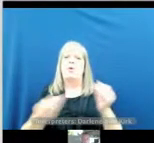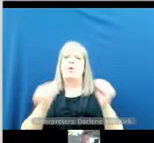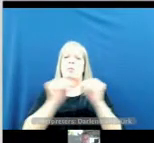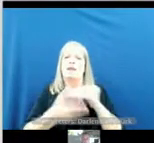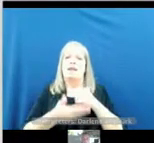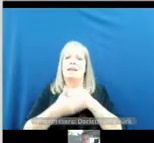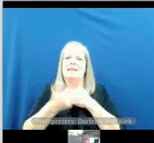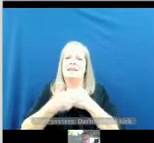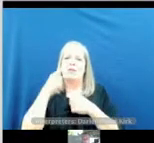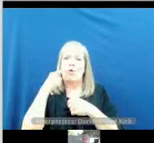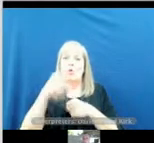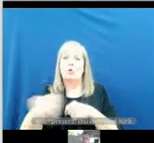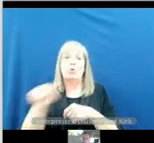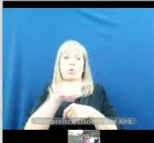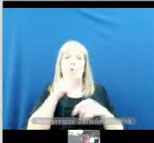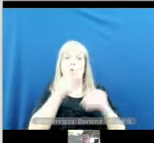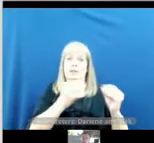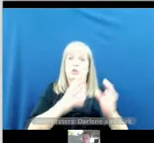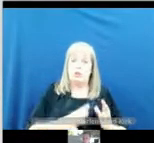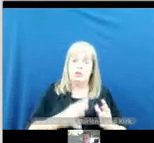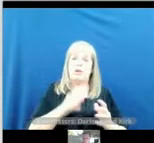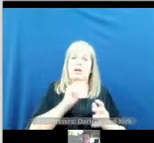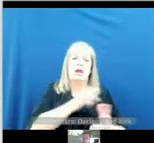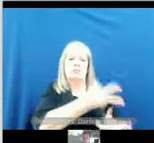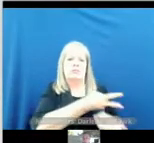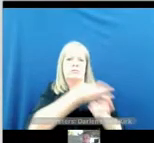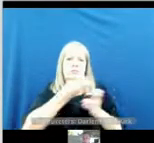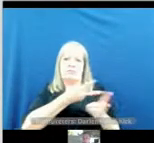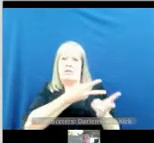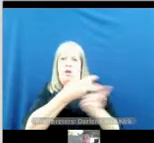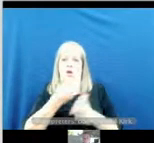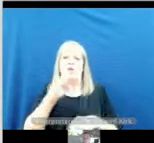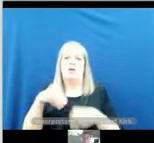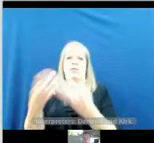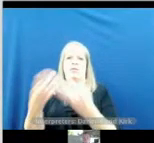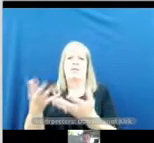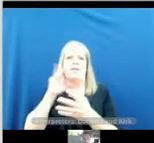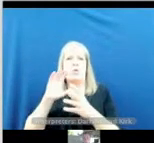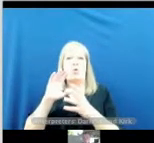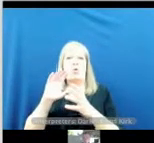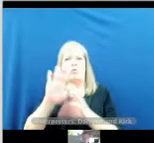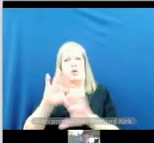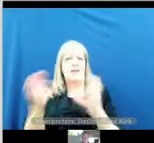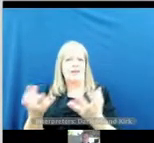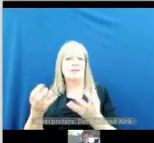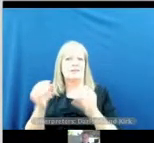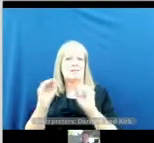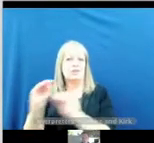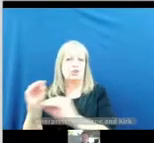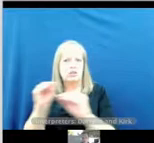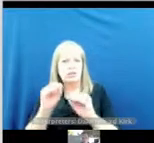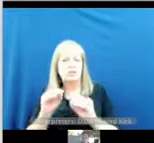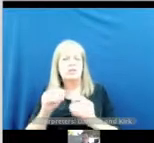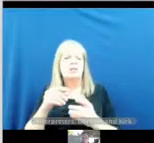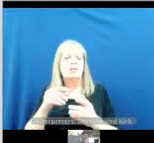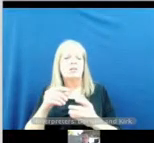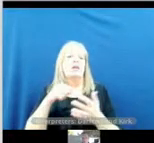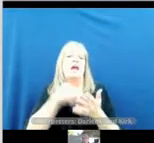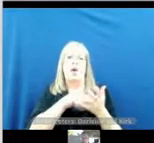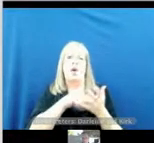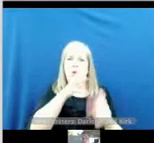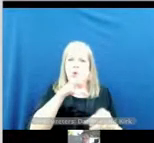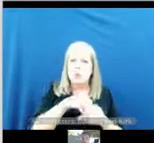content. I think, again, talking about video content that is